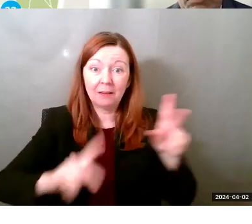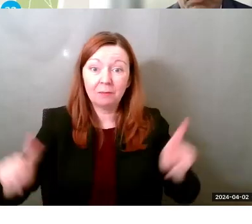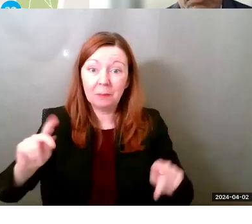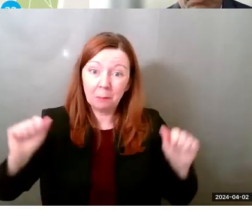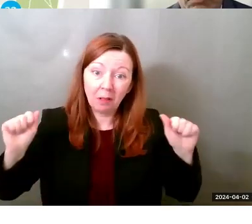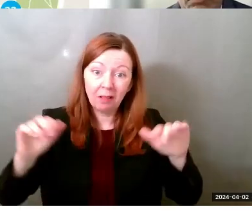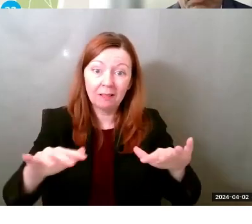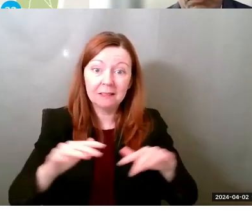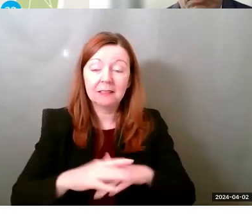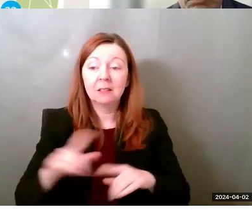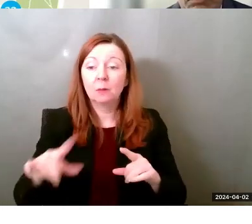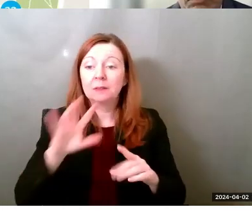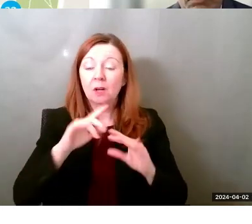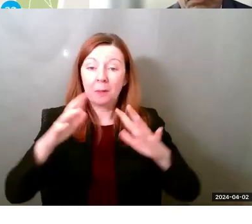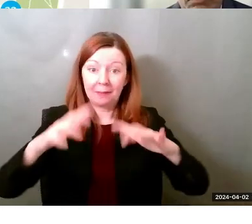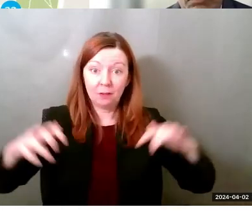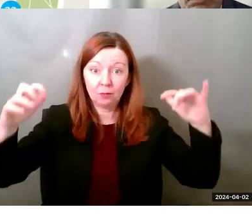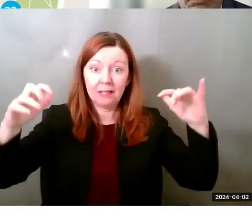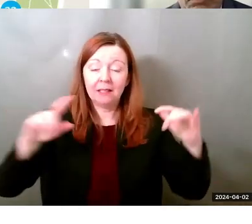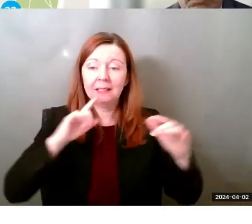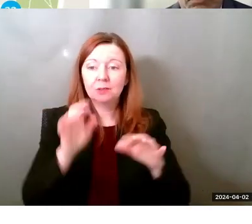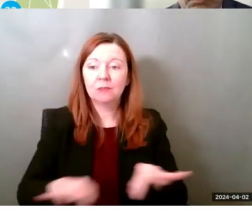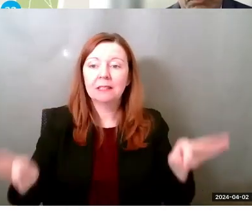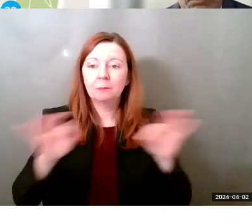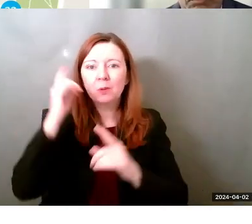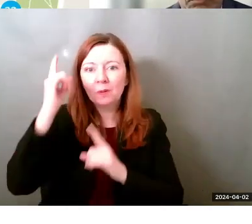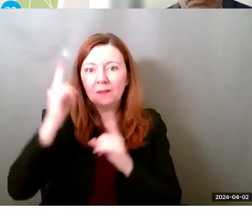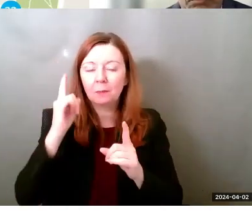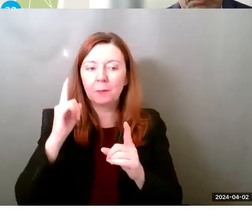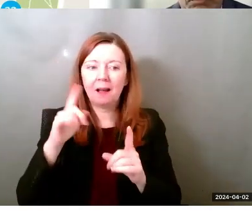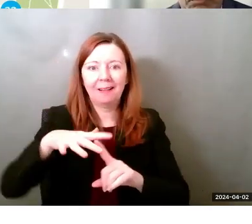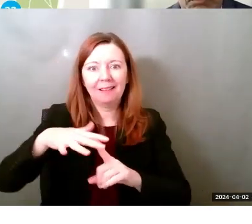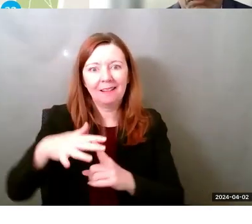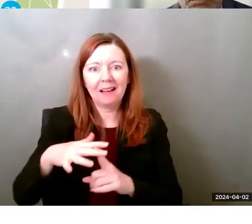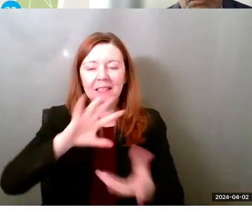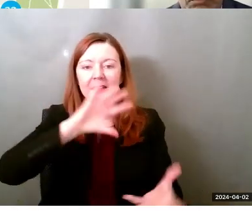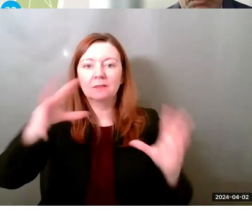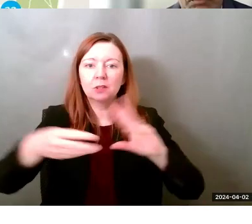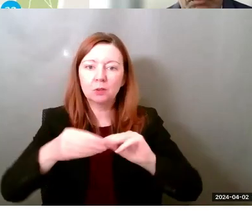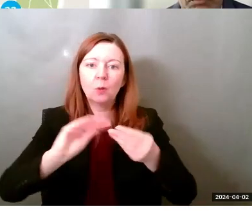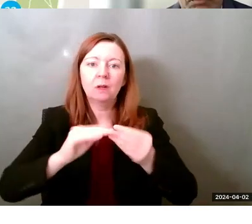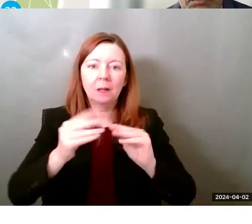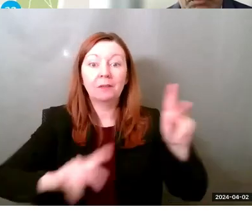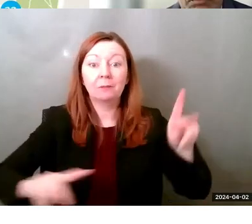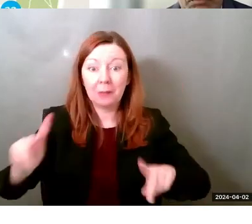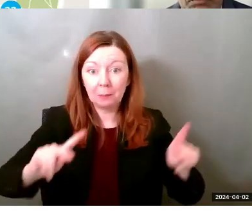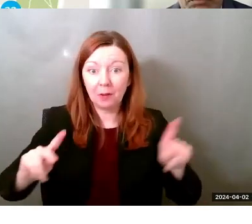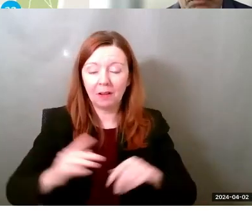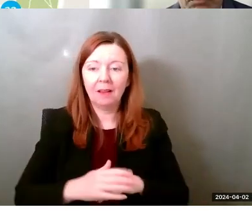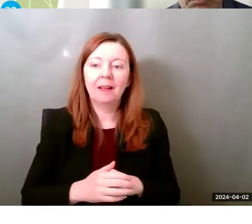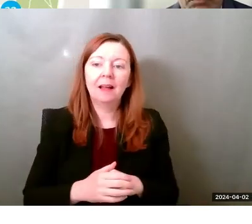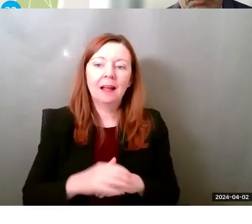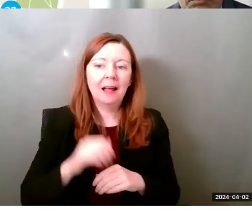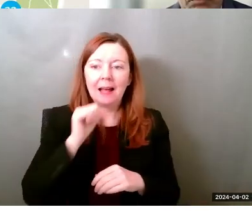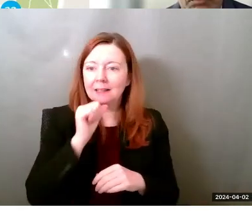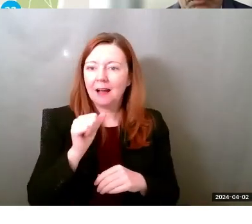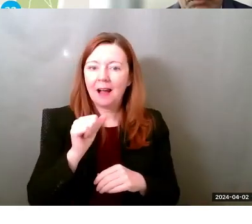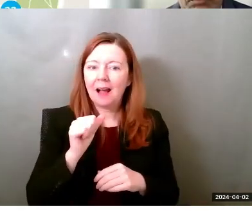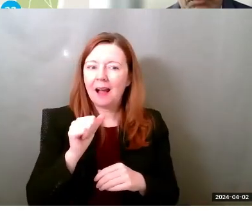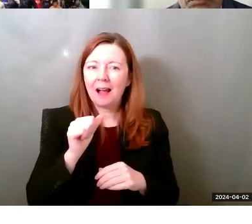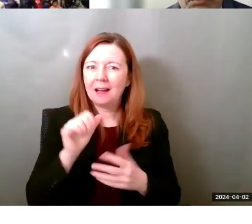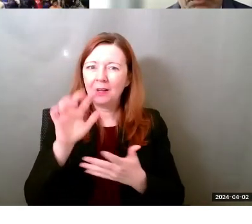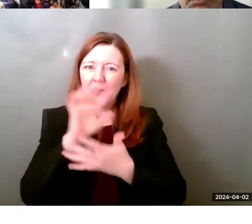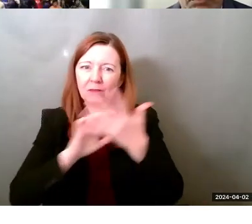when we talk about an arena, it's really important to think about it in the context of the total number of people and not let it get confused